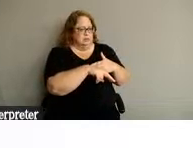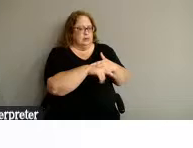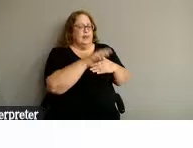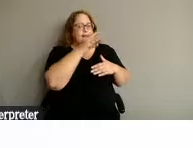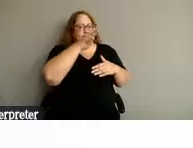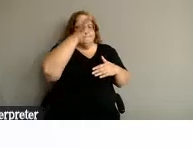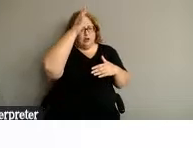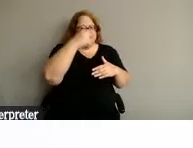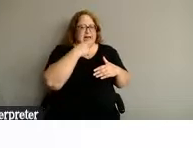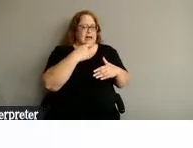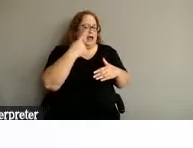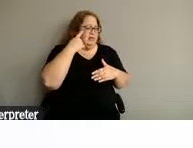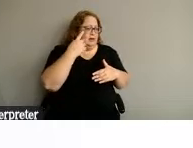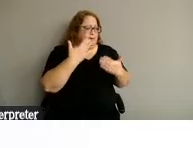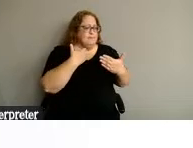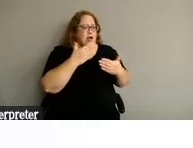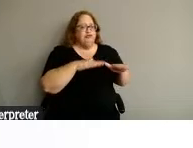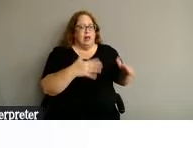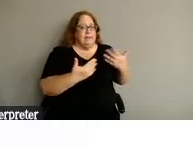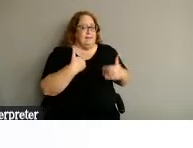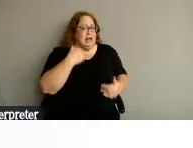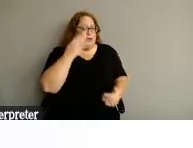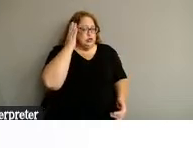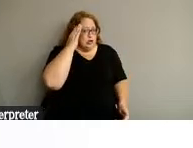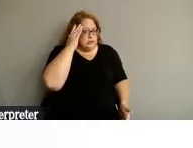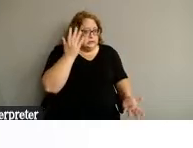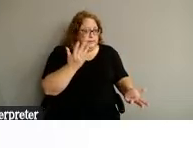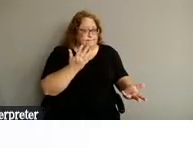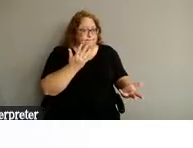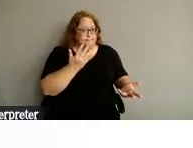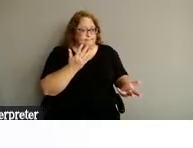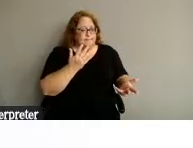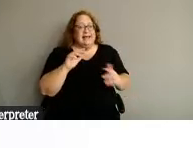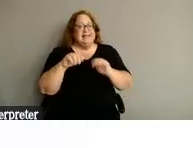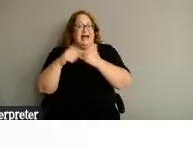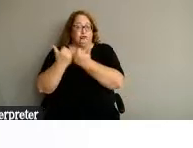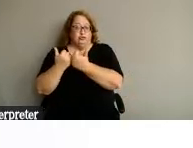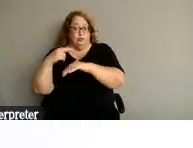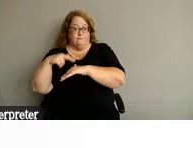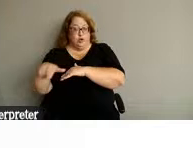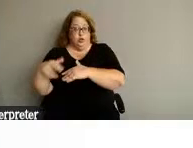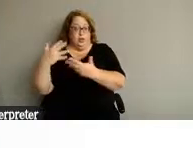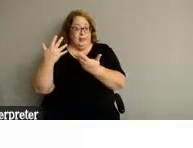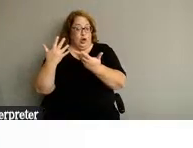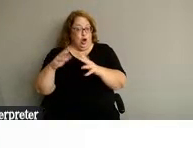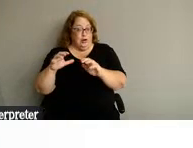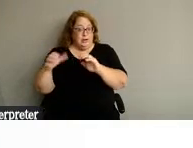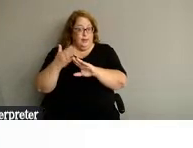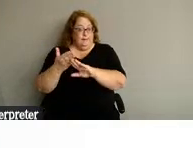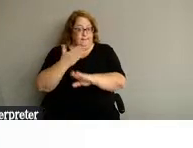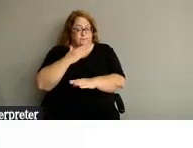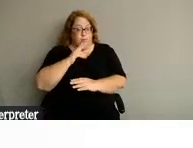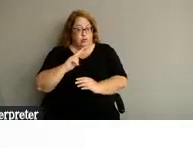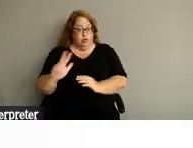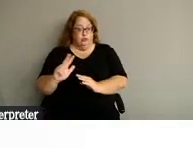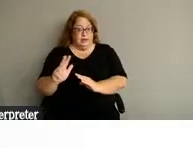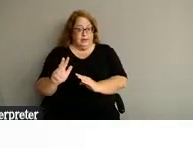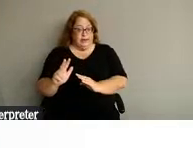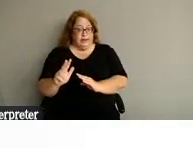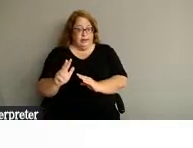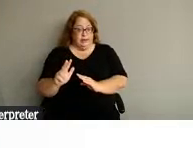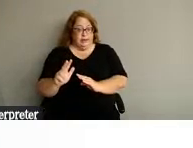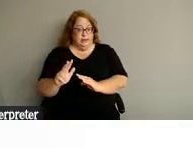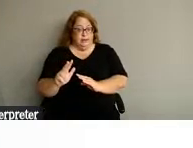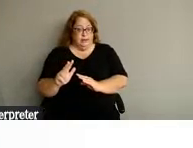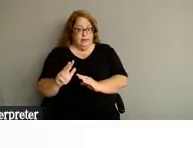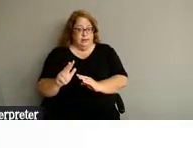parents saying, I think my child may have autism. Agency referral is they've already done this before 3 years old, and they already are